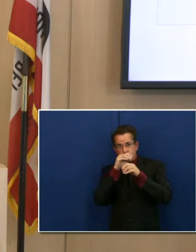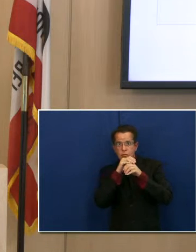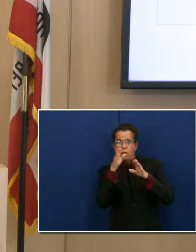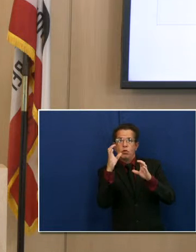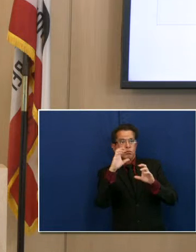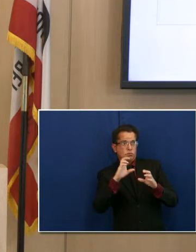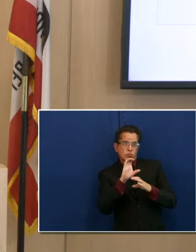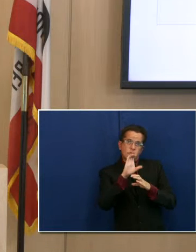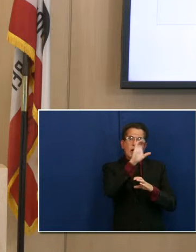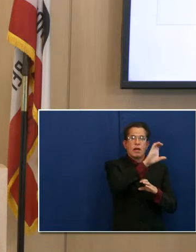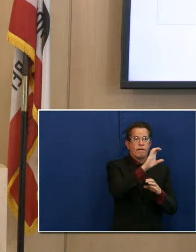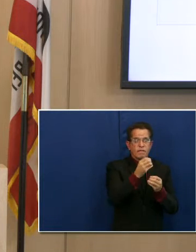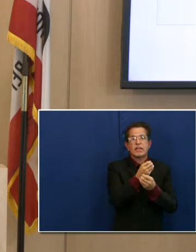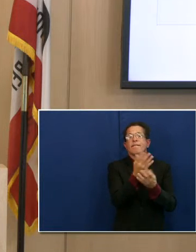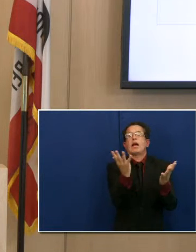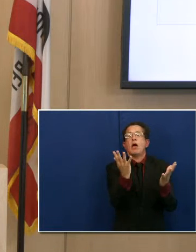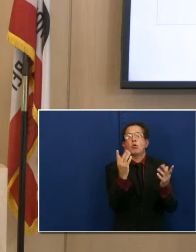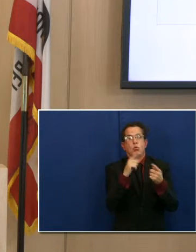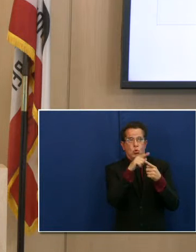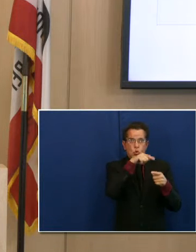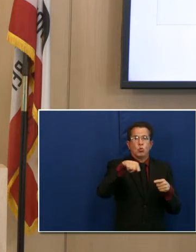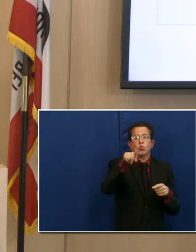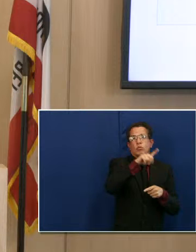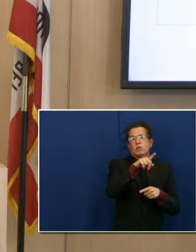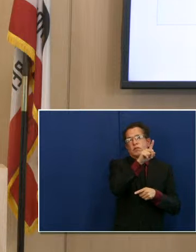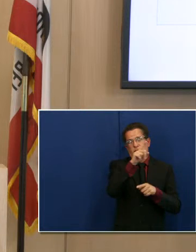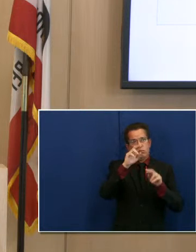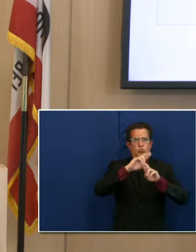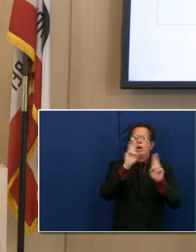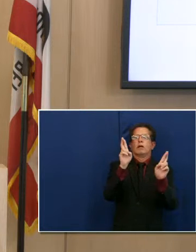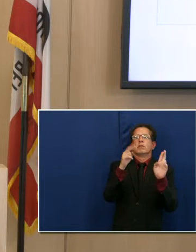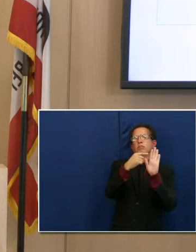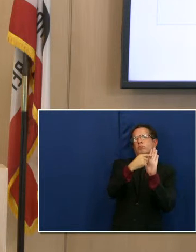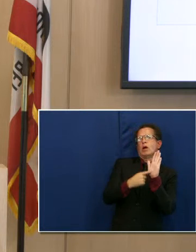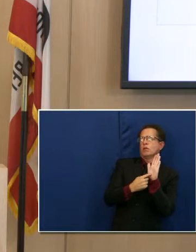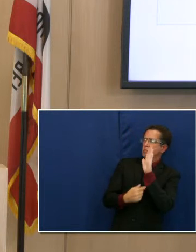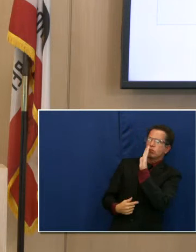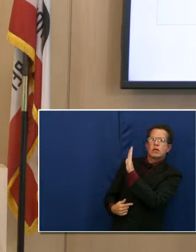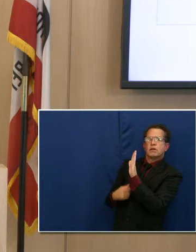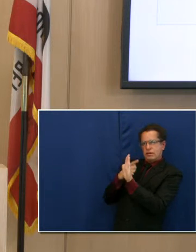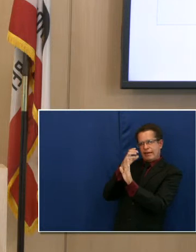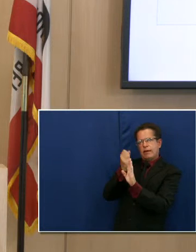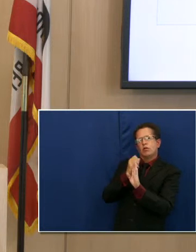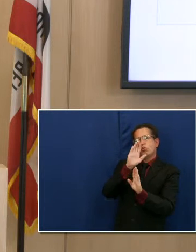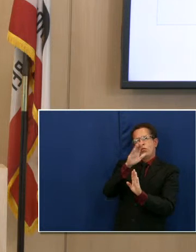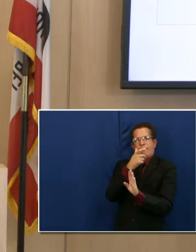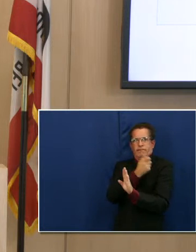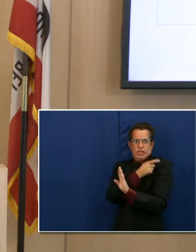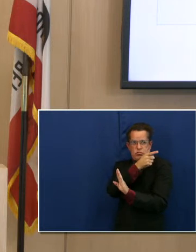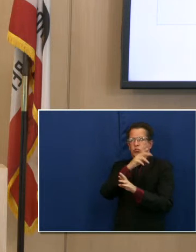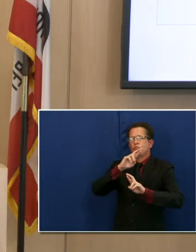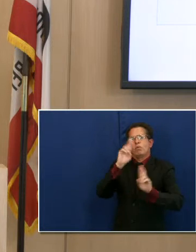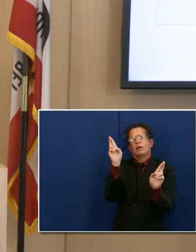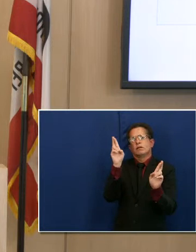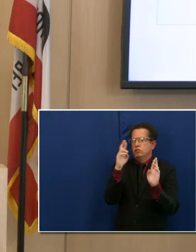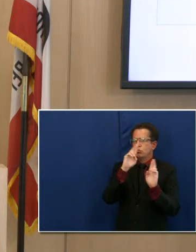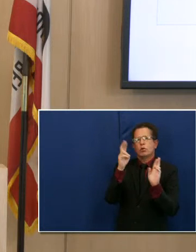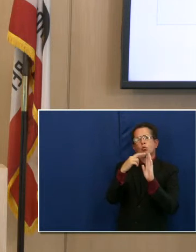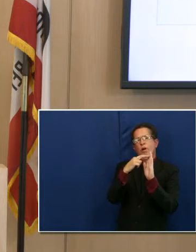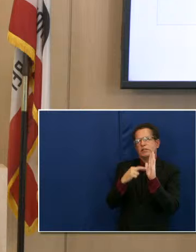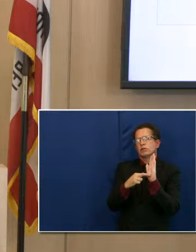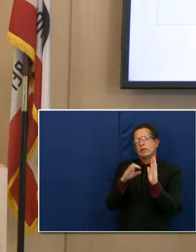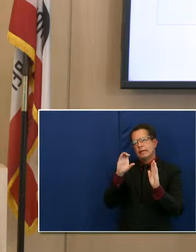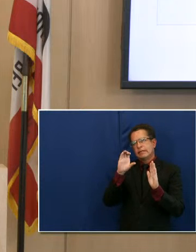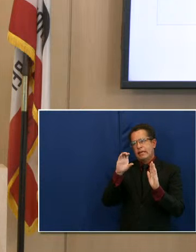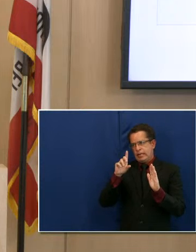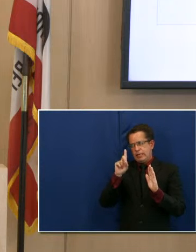to trigger or submit or rather get your vaccinations, you are already registered. CDC